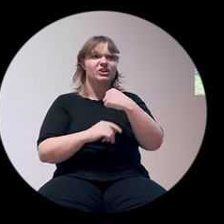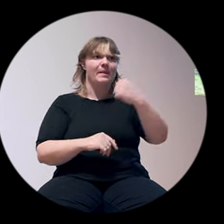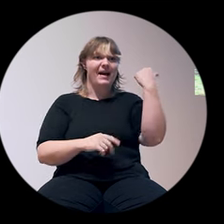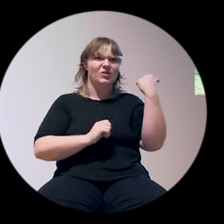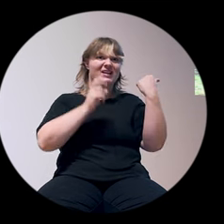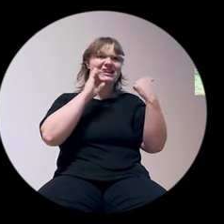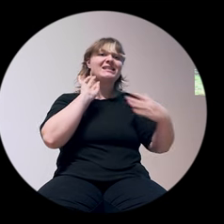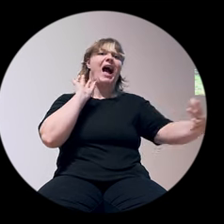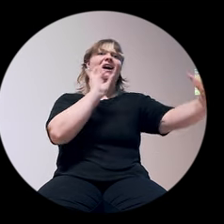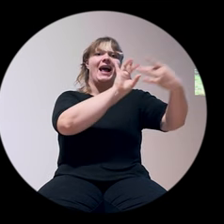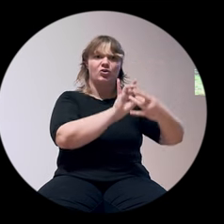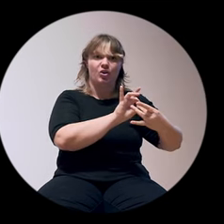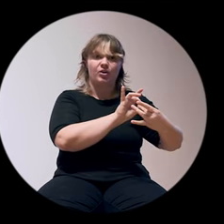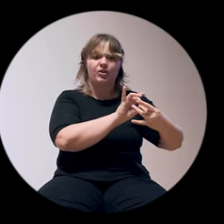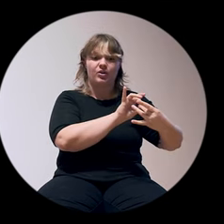connector.